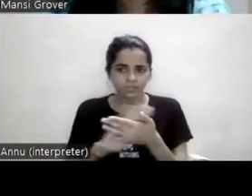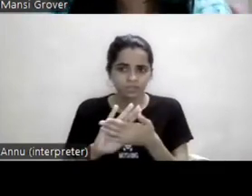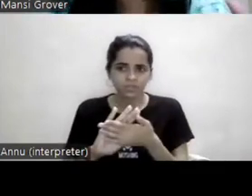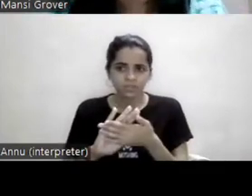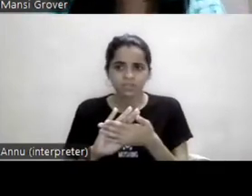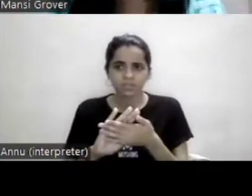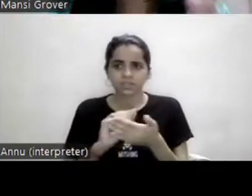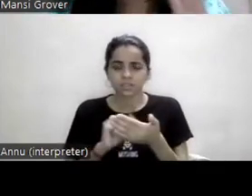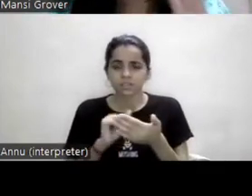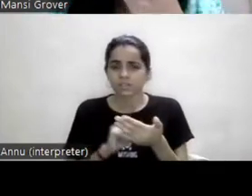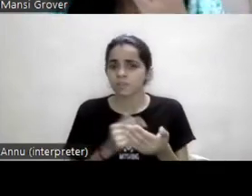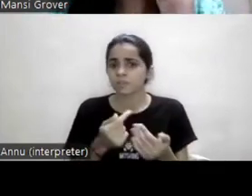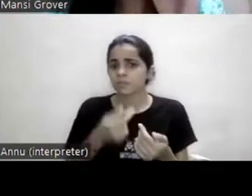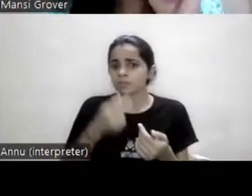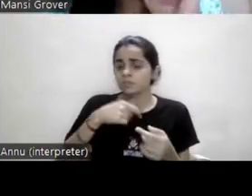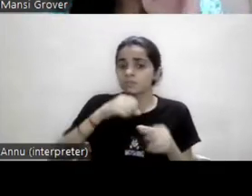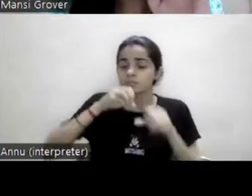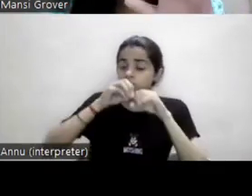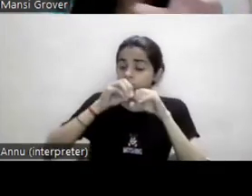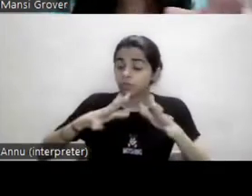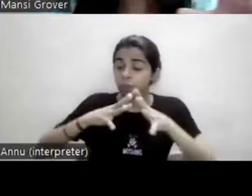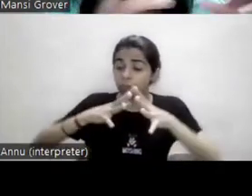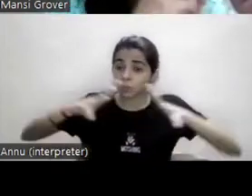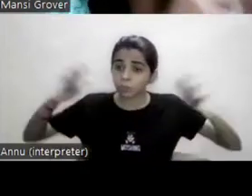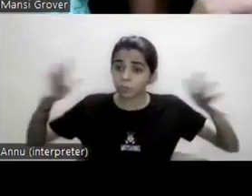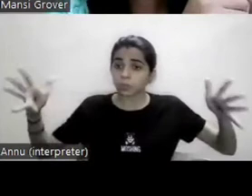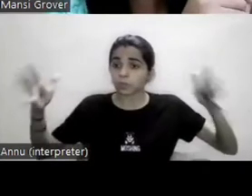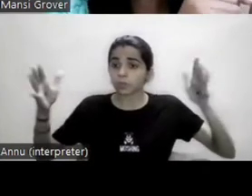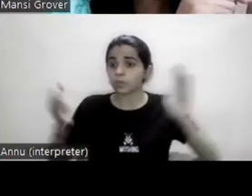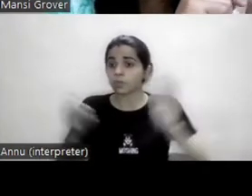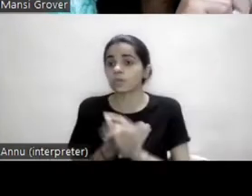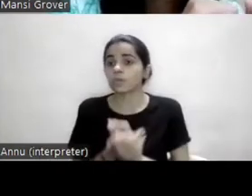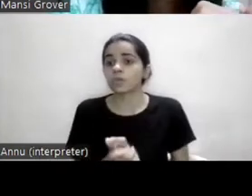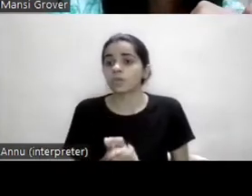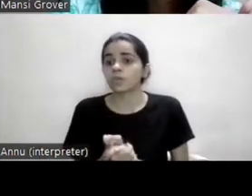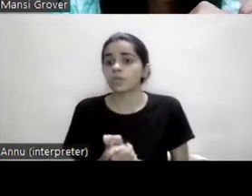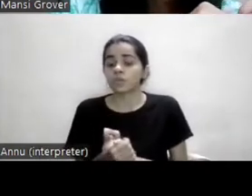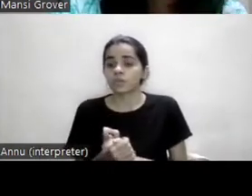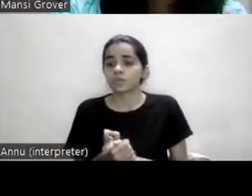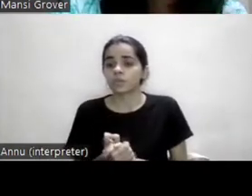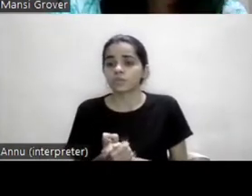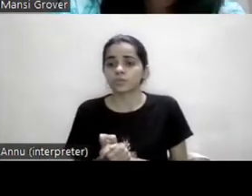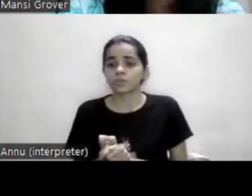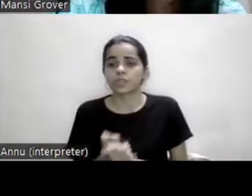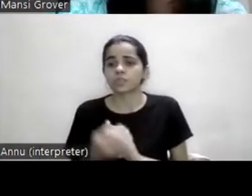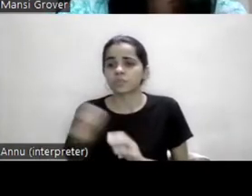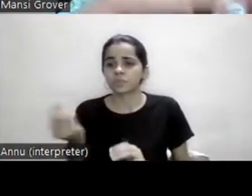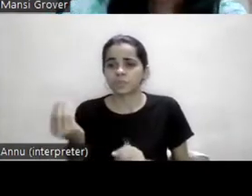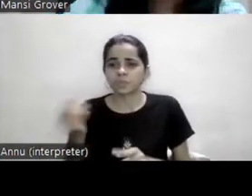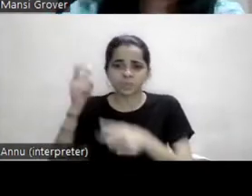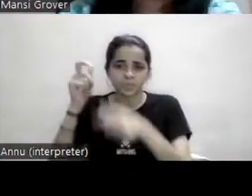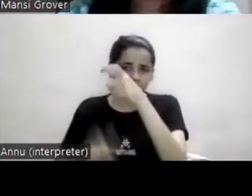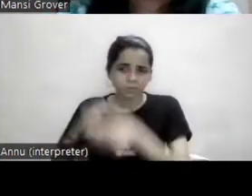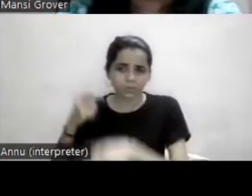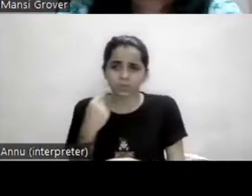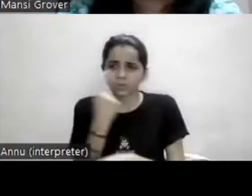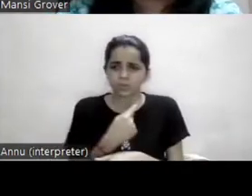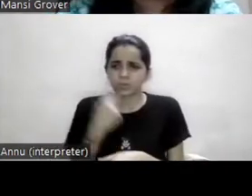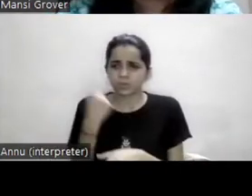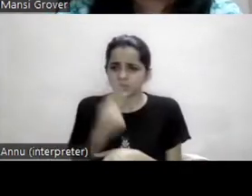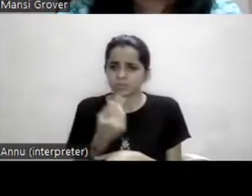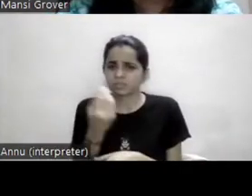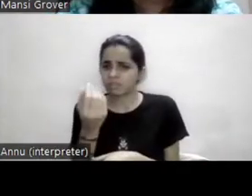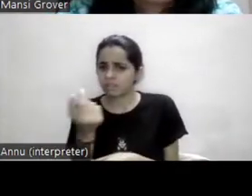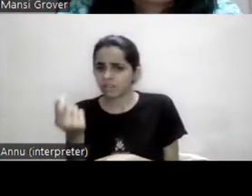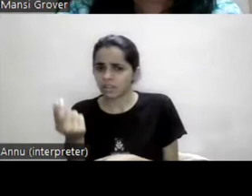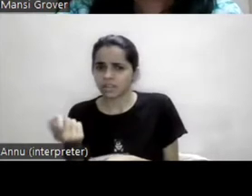spread, it's a huge spectrum. You know, if somebody is, you know, there could be an extreme kind of,